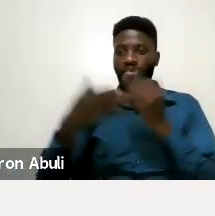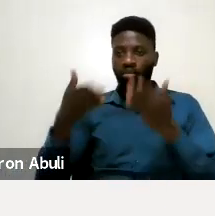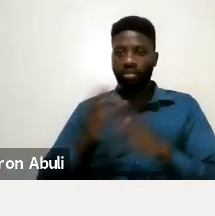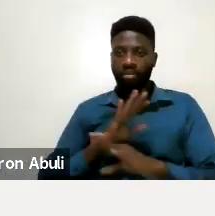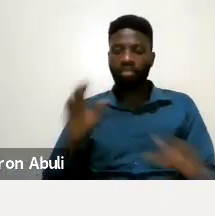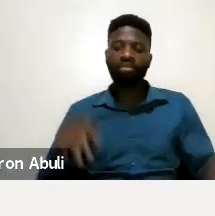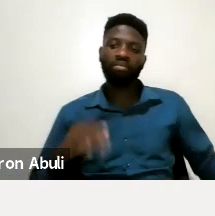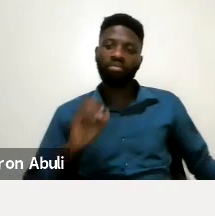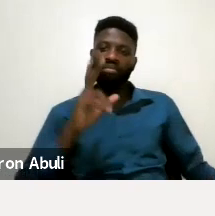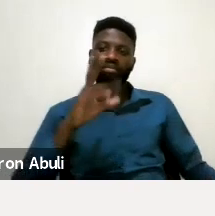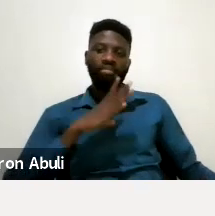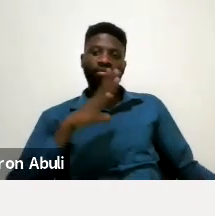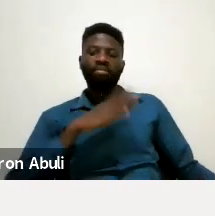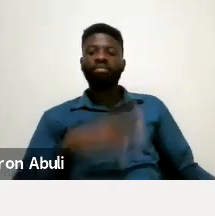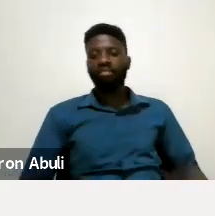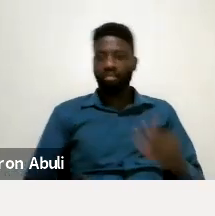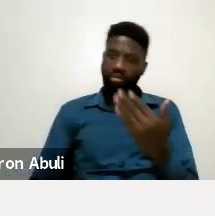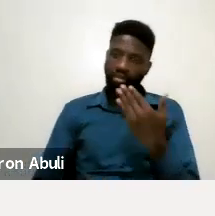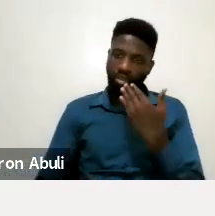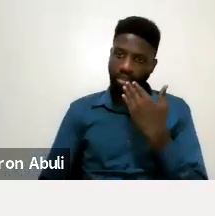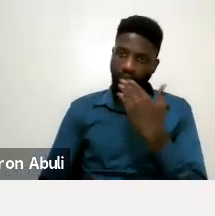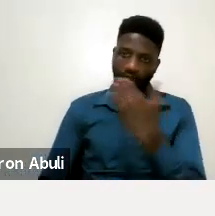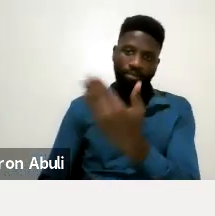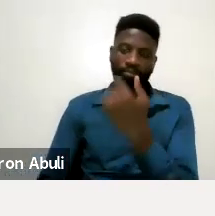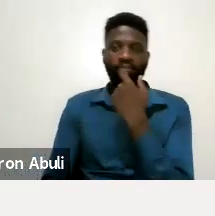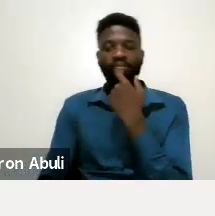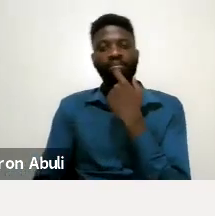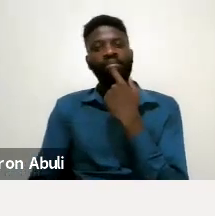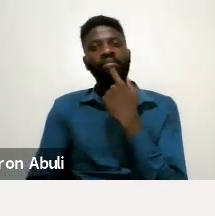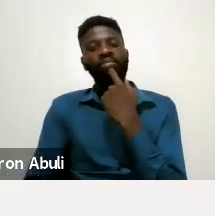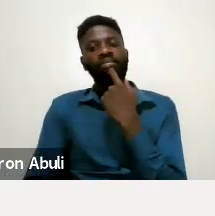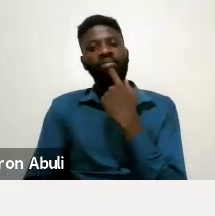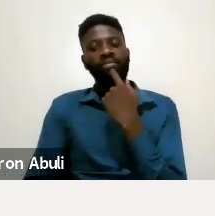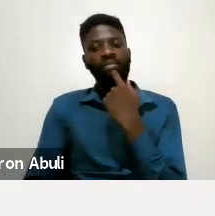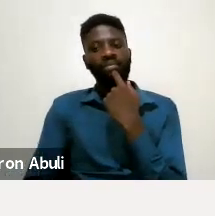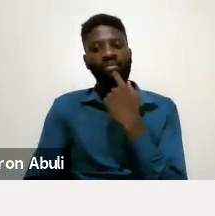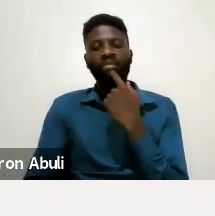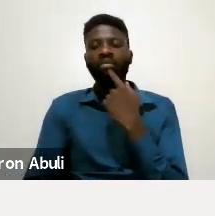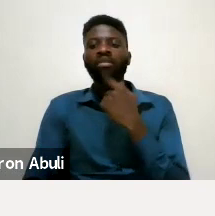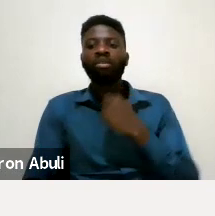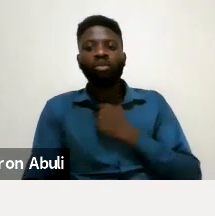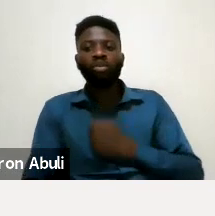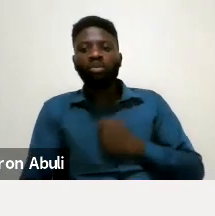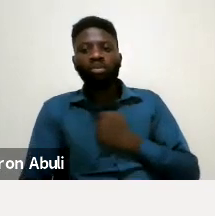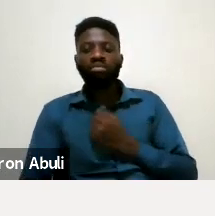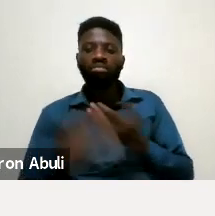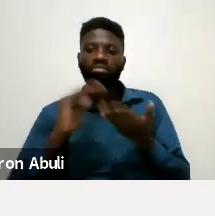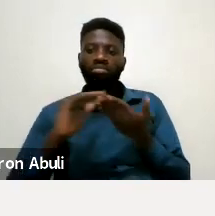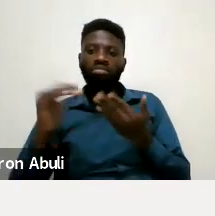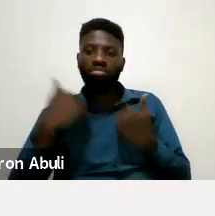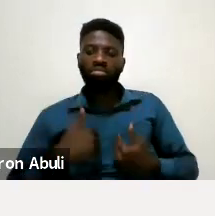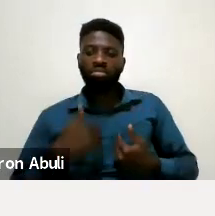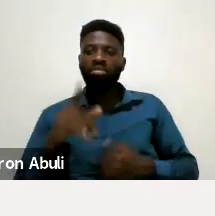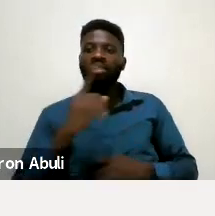fine. Yes, thank you. Okay, you're welcome. Sorry, excuse me. Yes. Did you